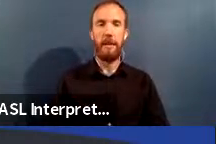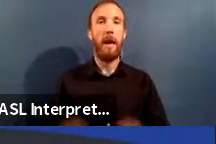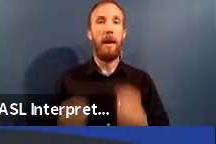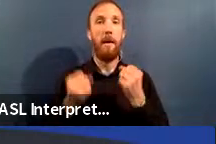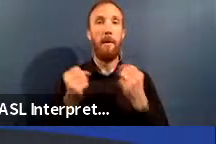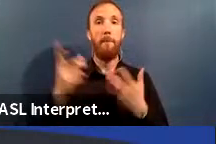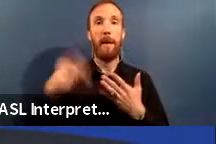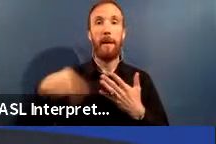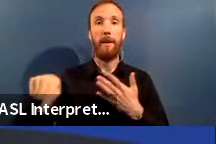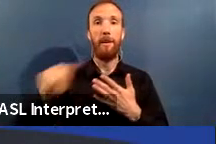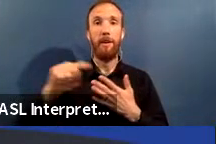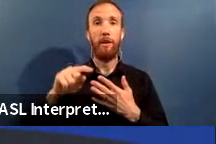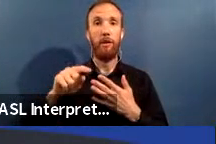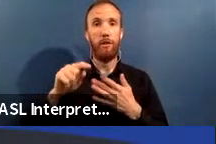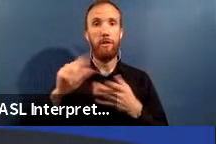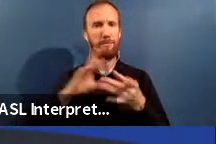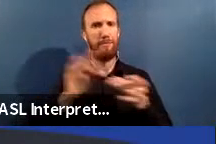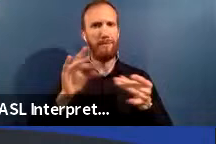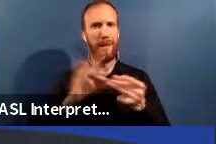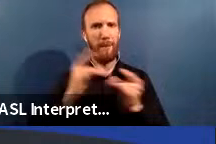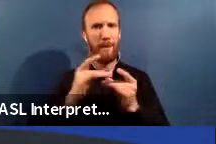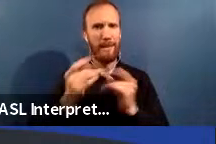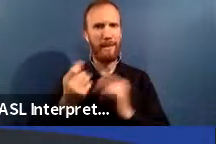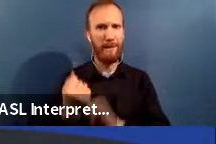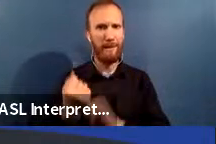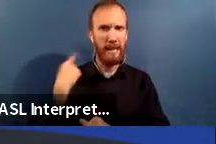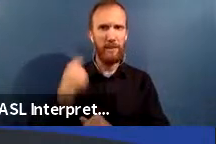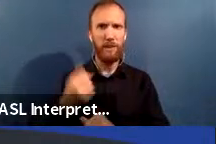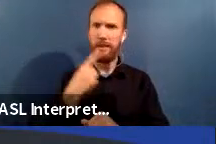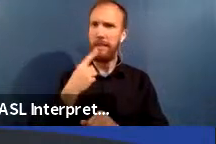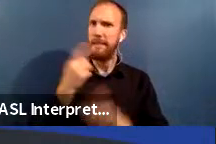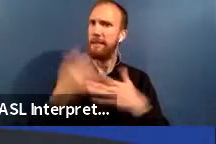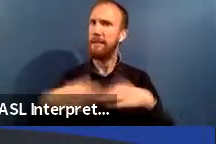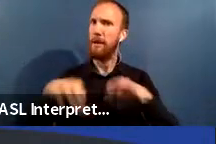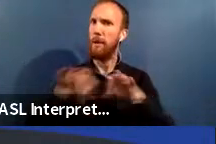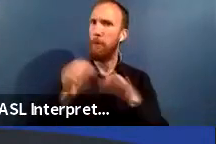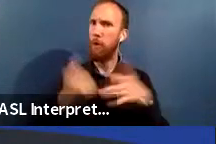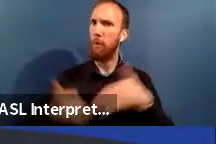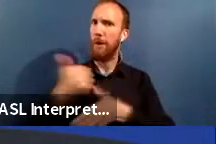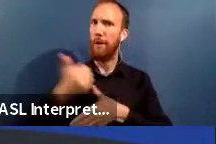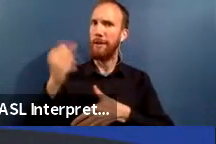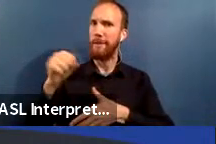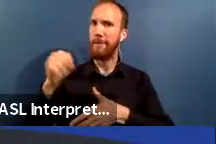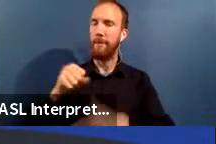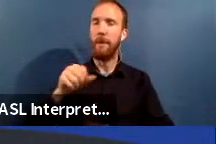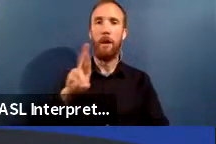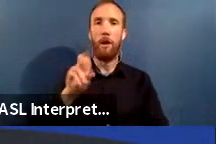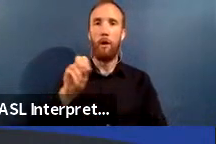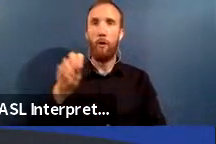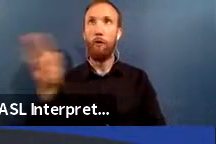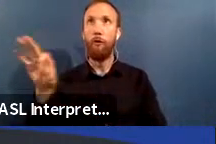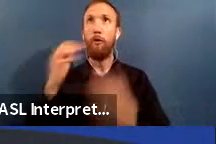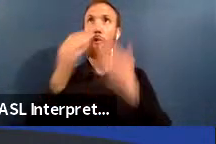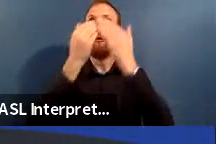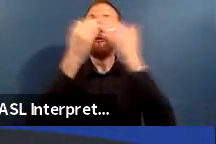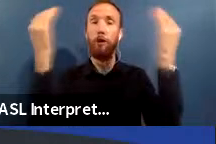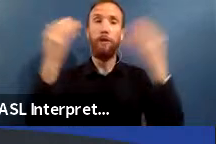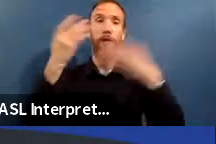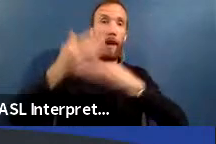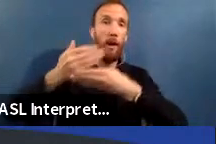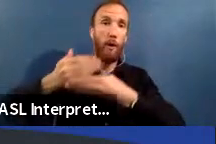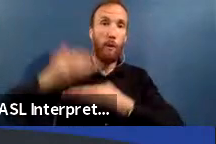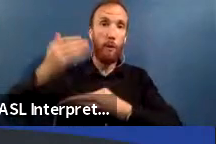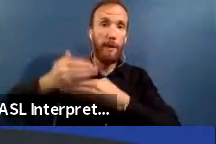was of a high priority, as it should be. It includes our roof, windows, and exterior masonry,